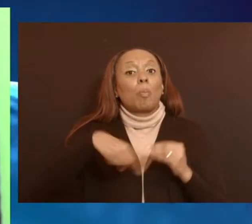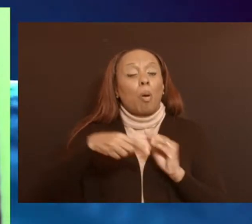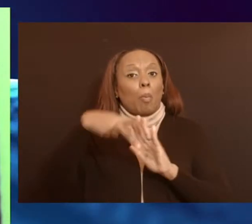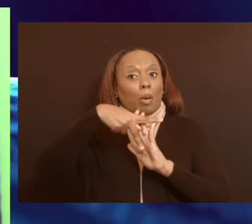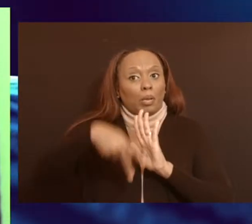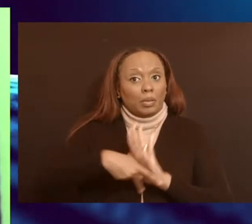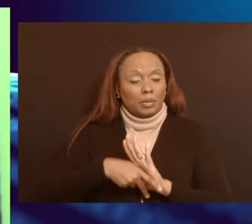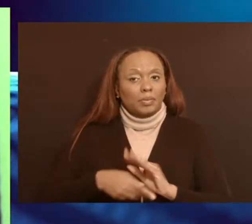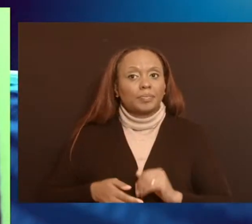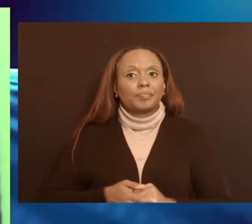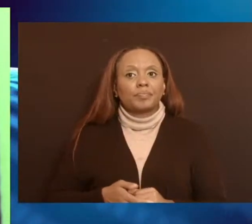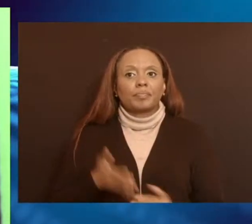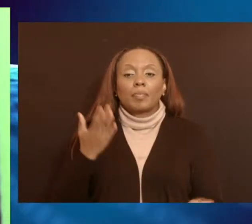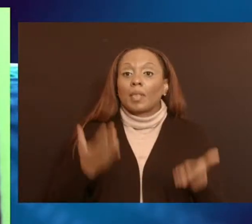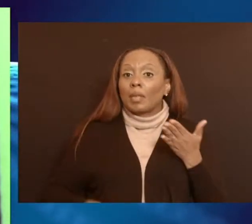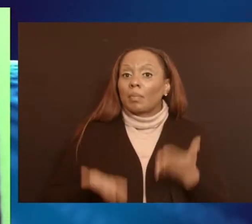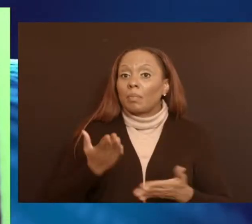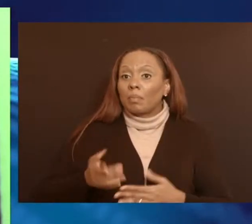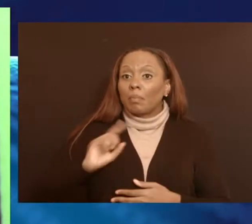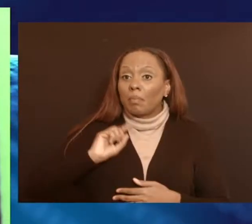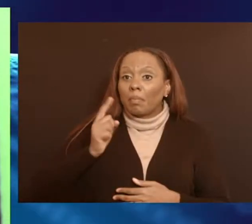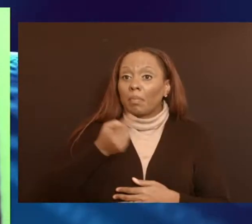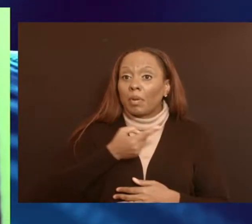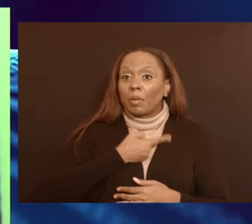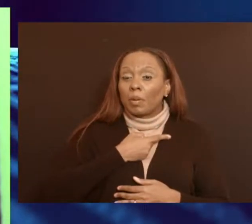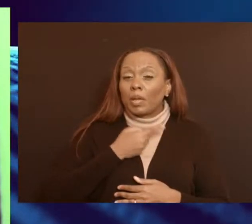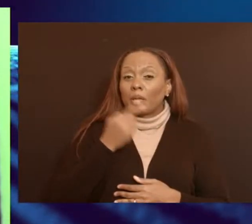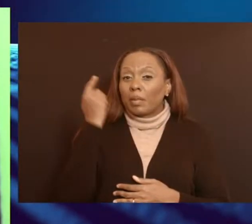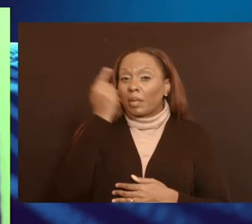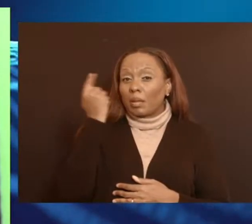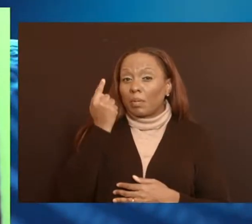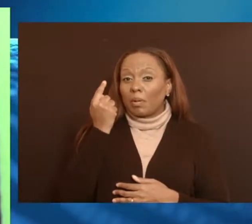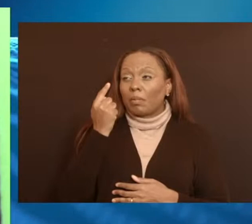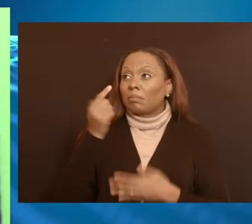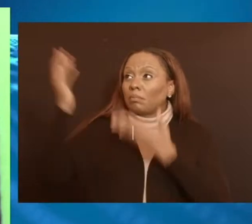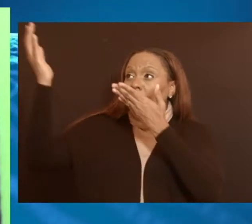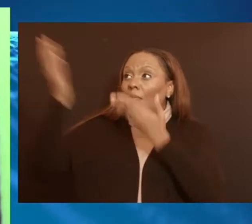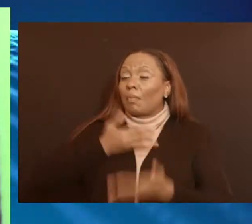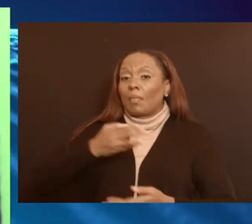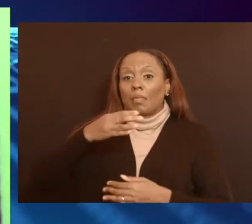be considering the vaccine from Cuba?